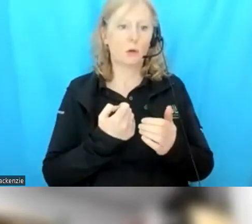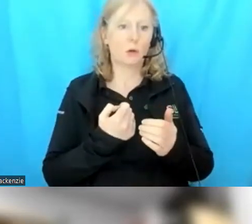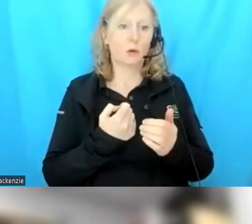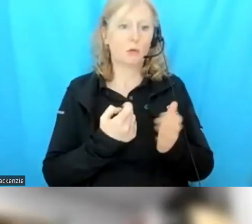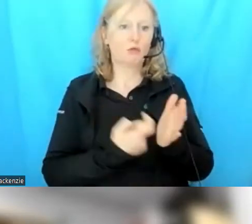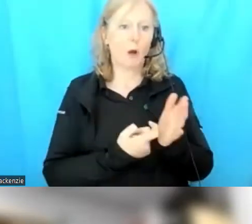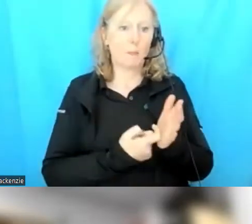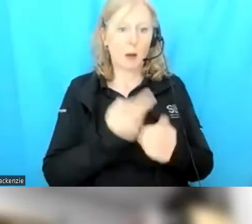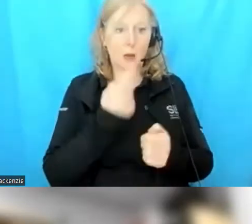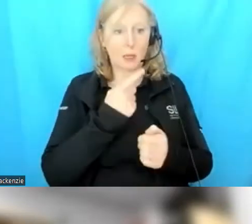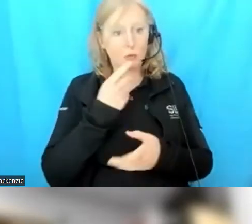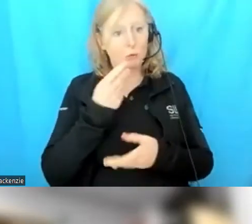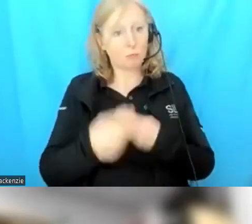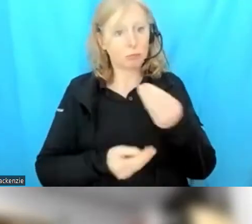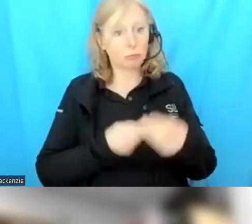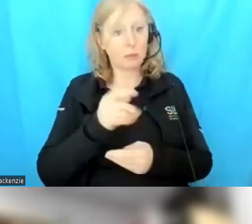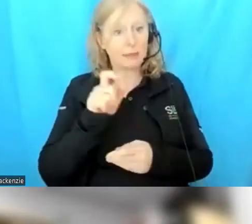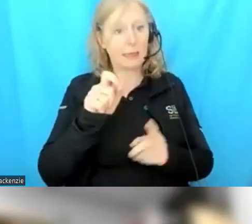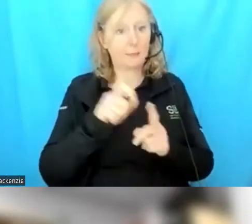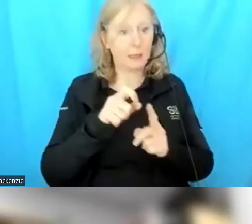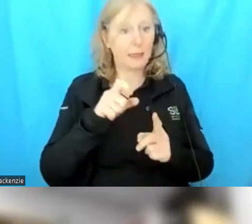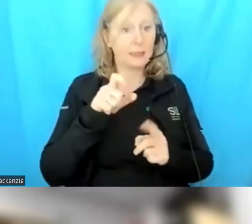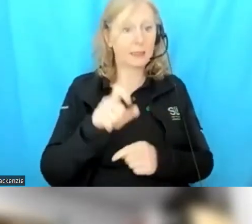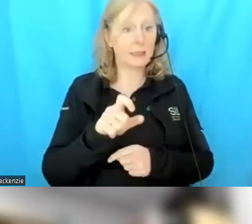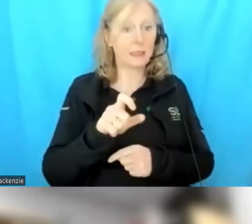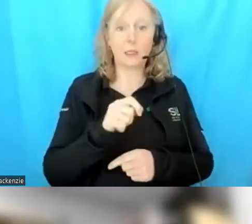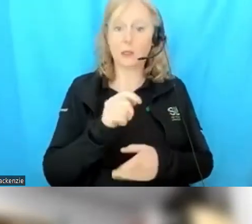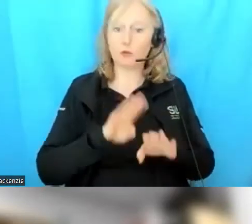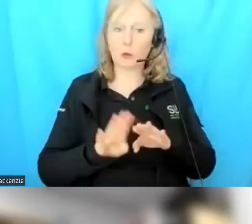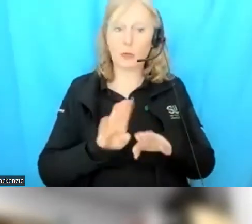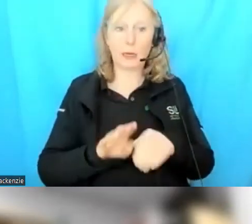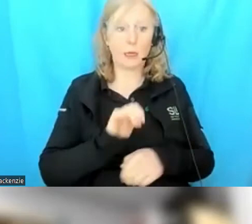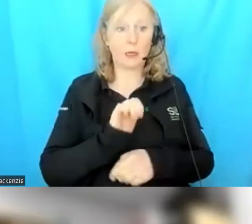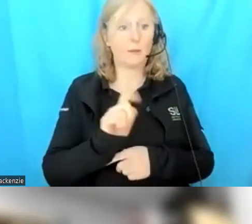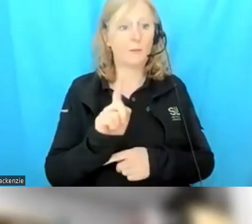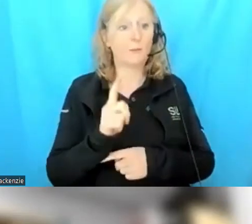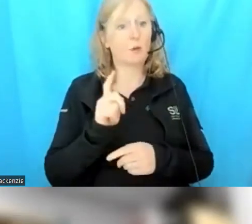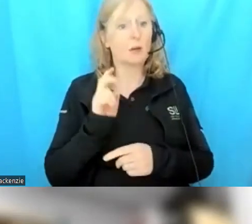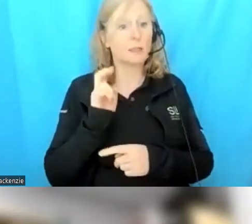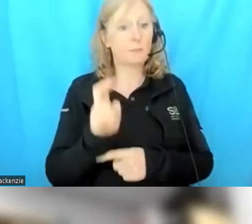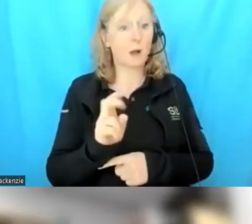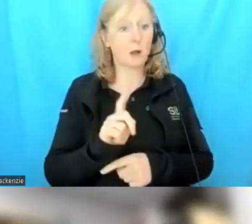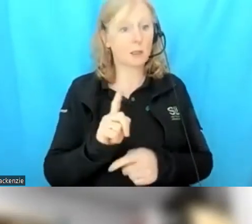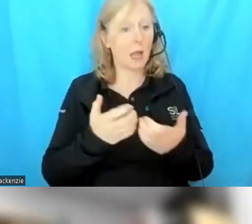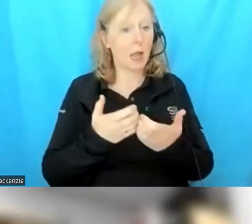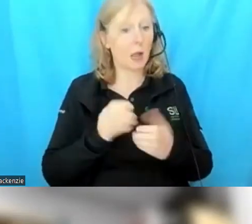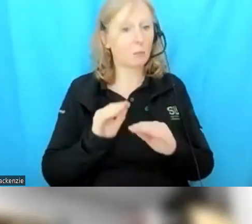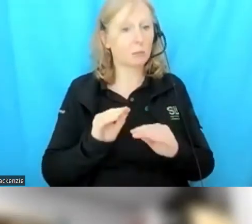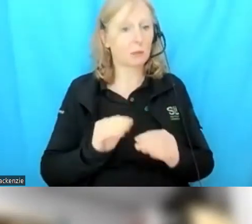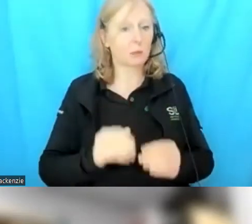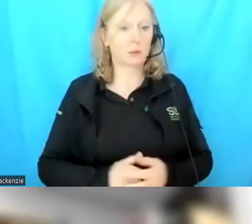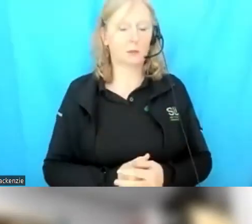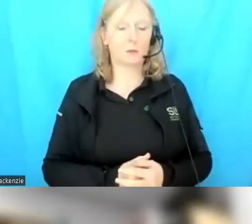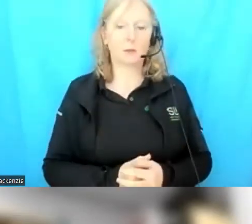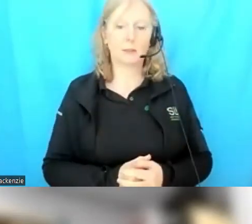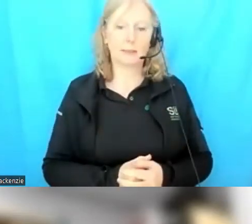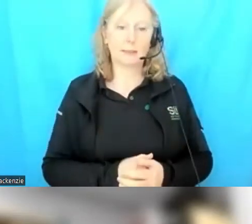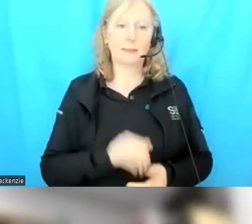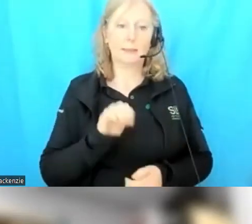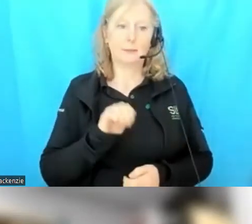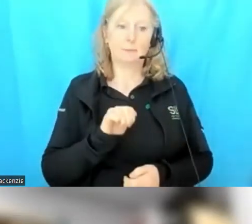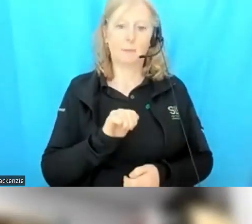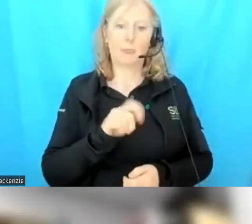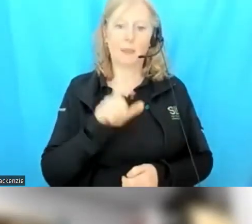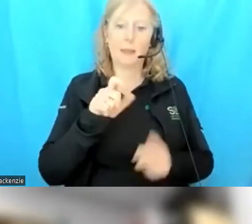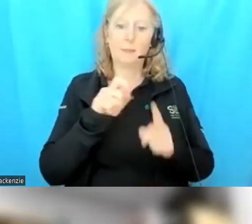CPC training and how FirstBus kind of go beyond those minimum requirements and what you're doing there? Yeah, so the